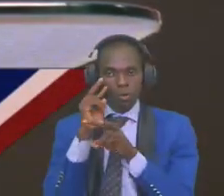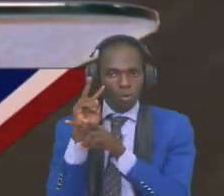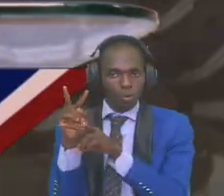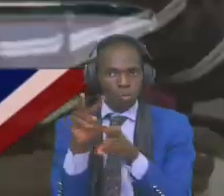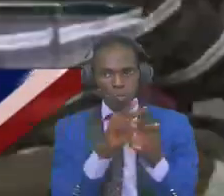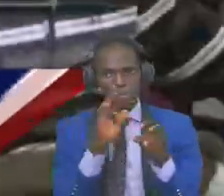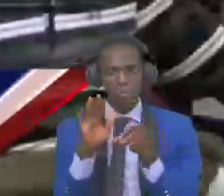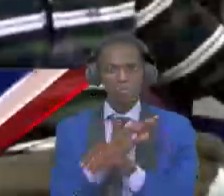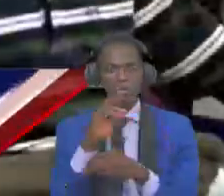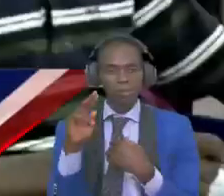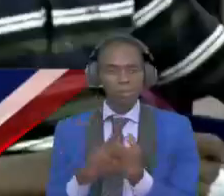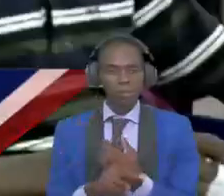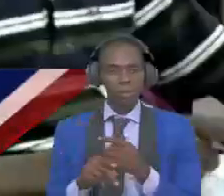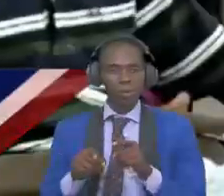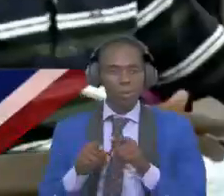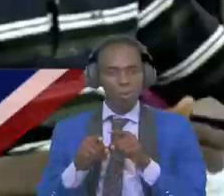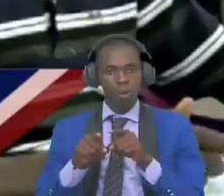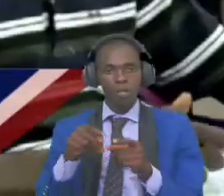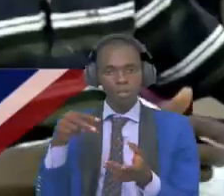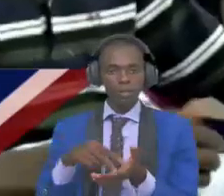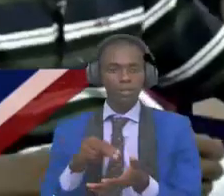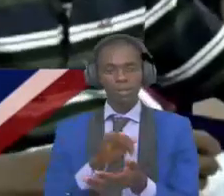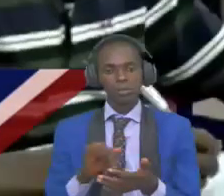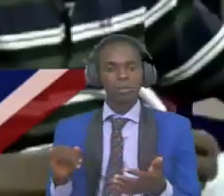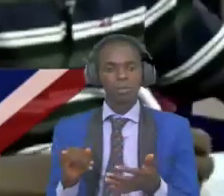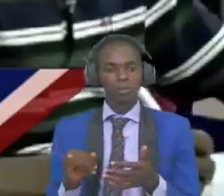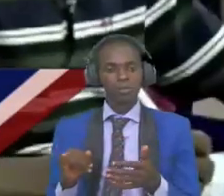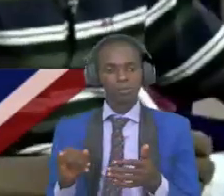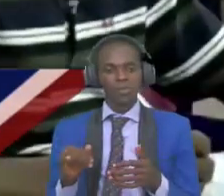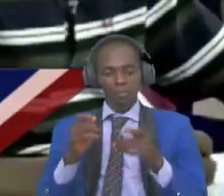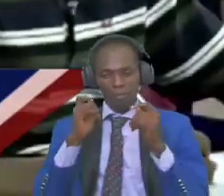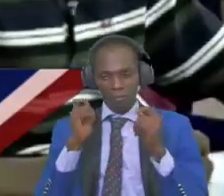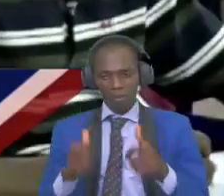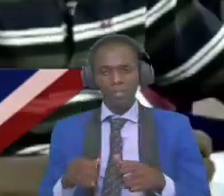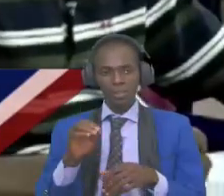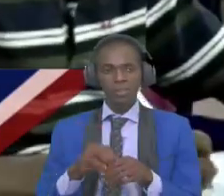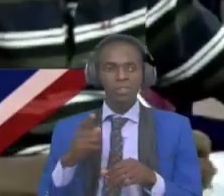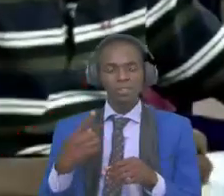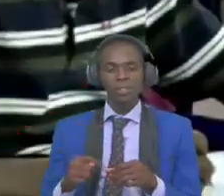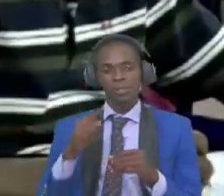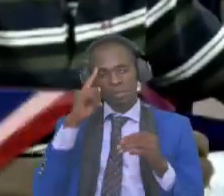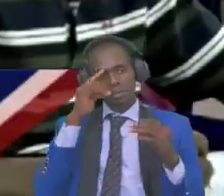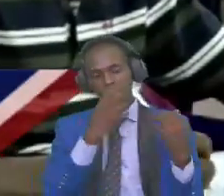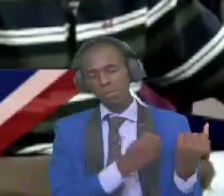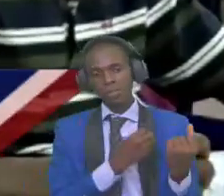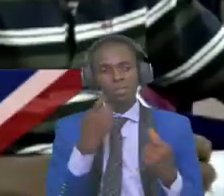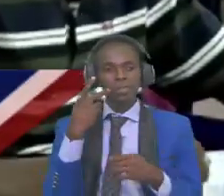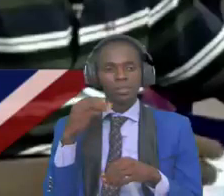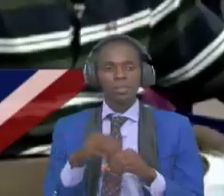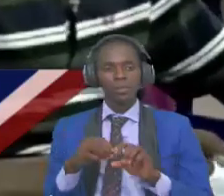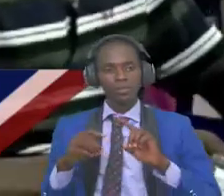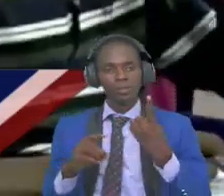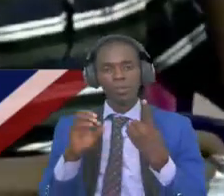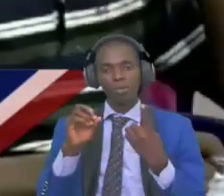standing fast in the faith. Look at that again. 1 Corinthians chapter